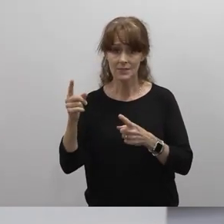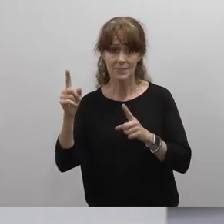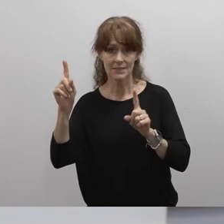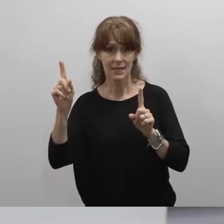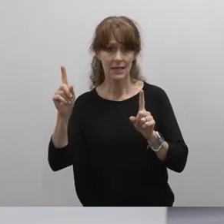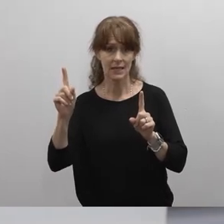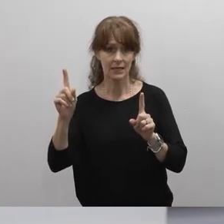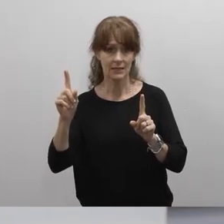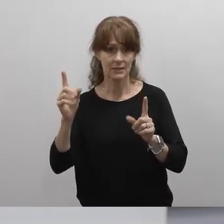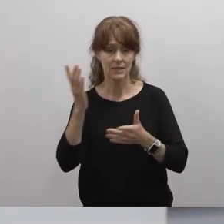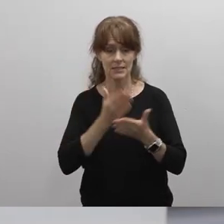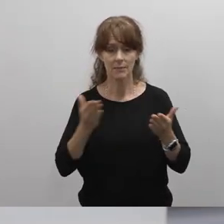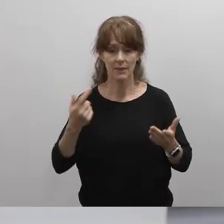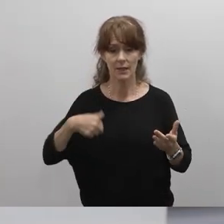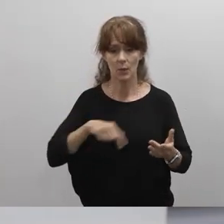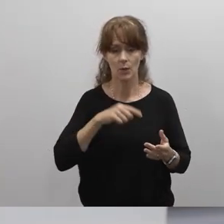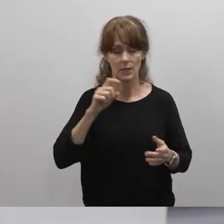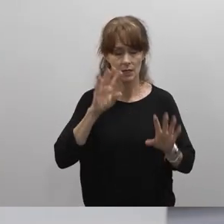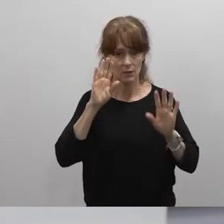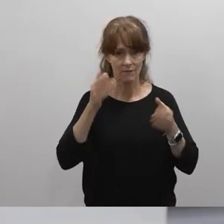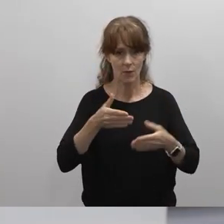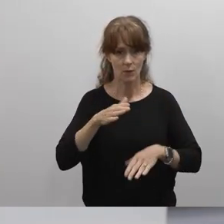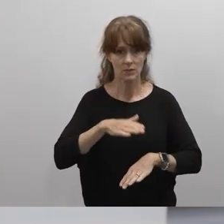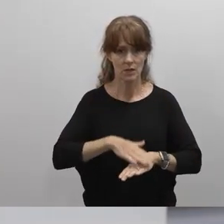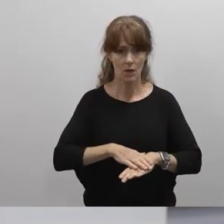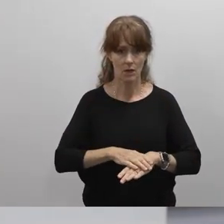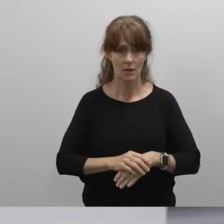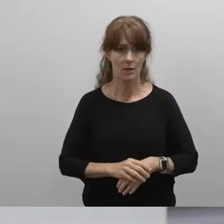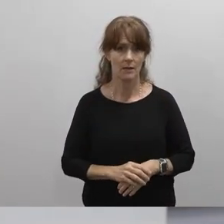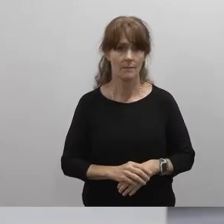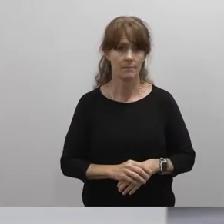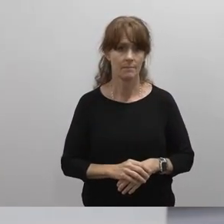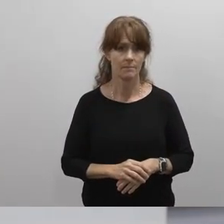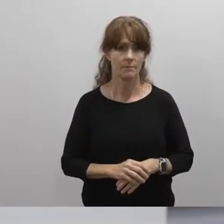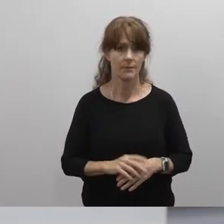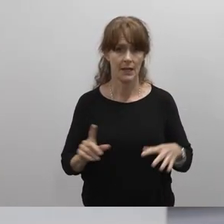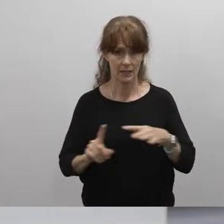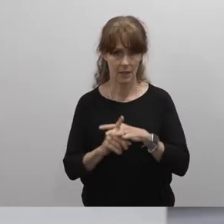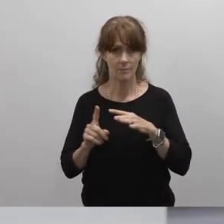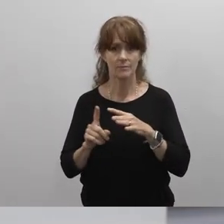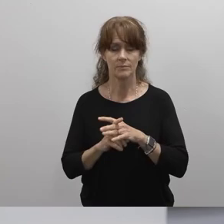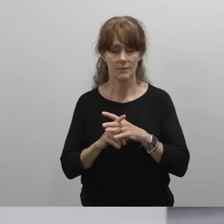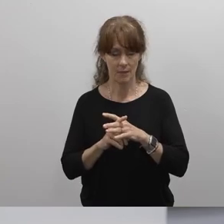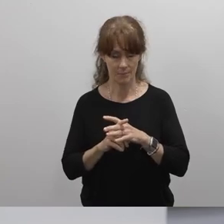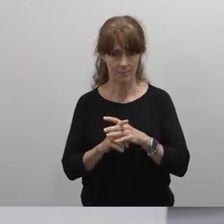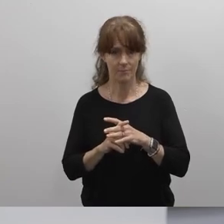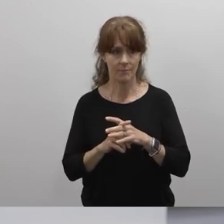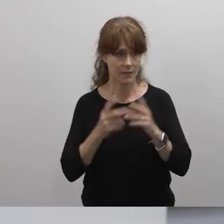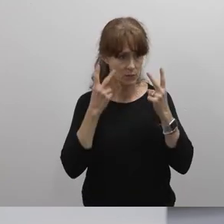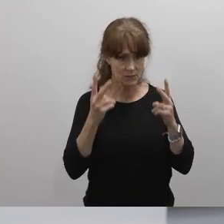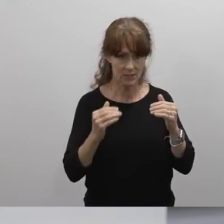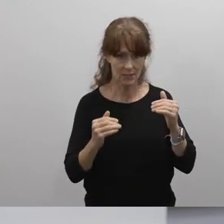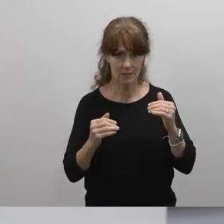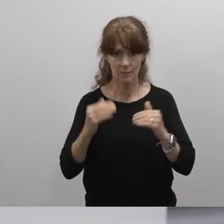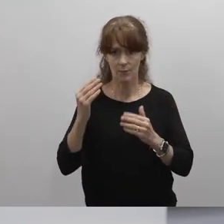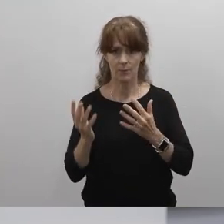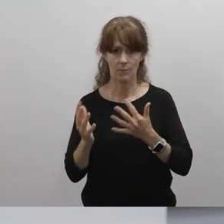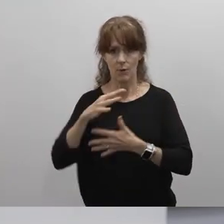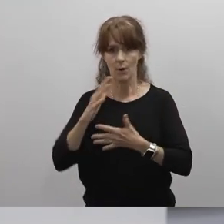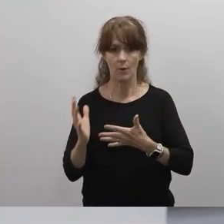that we need to absolutely focus on. And it does come up very high in each of